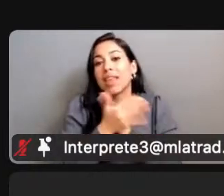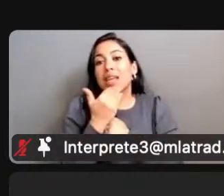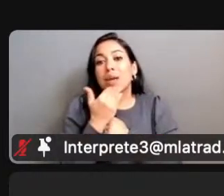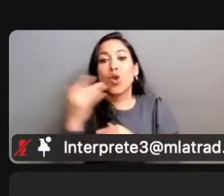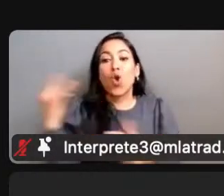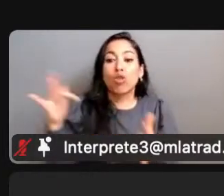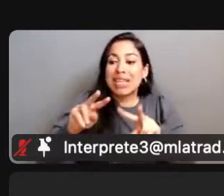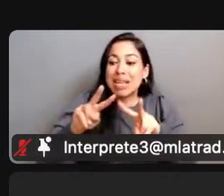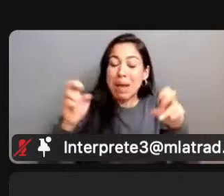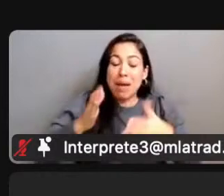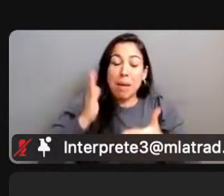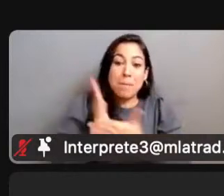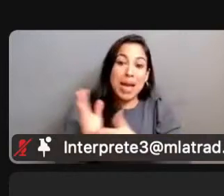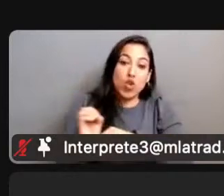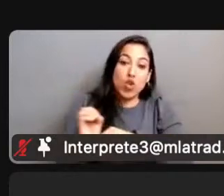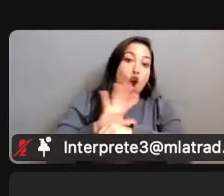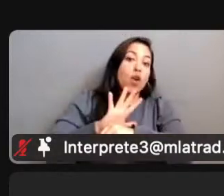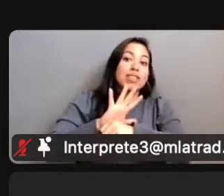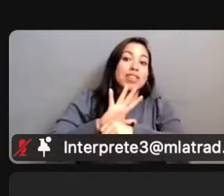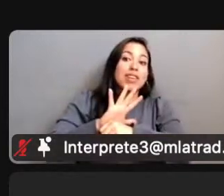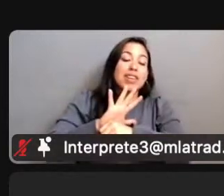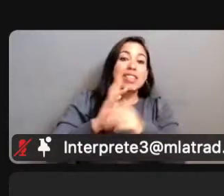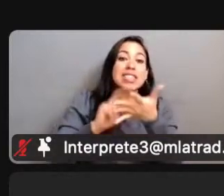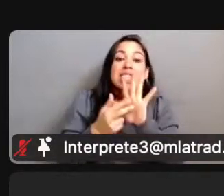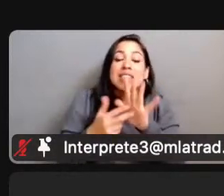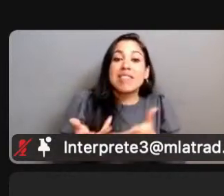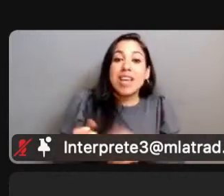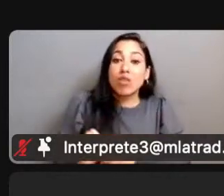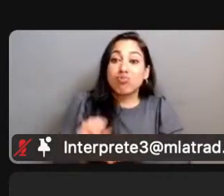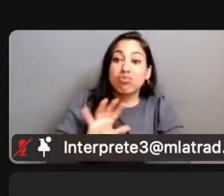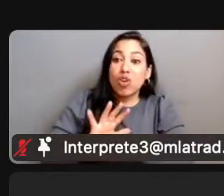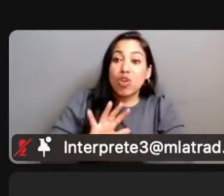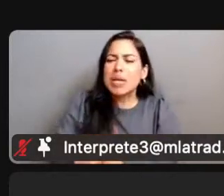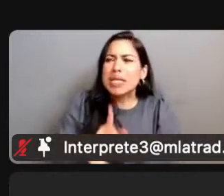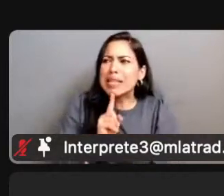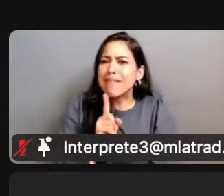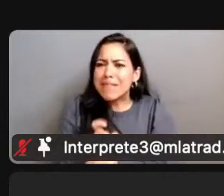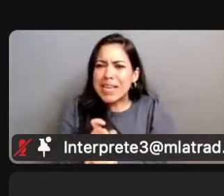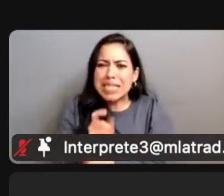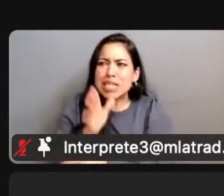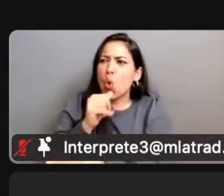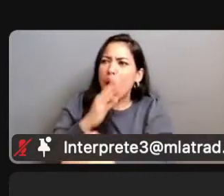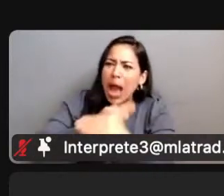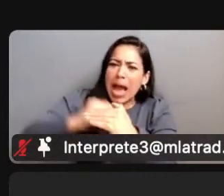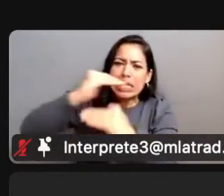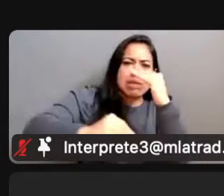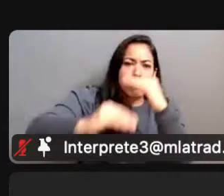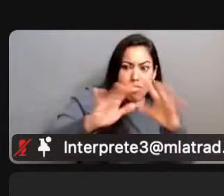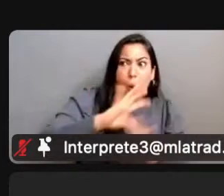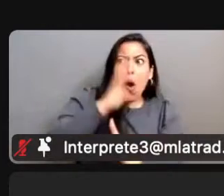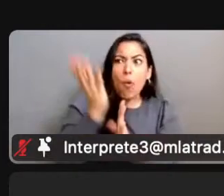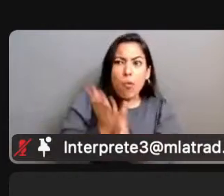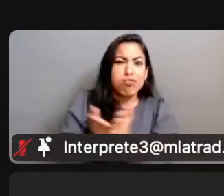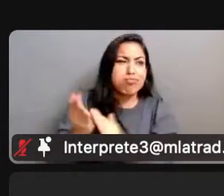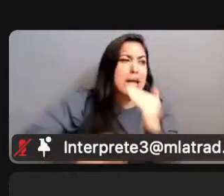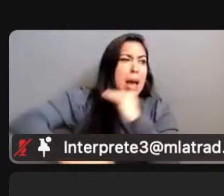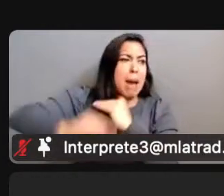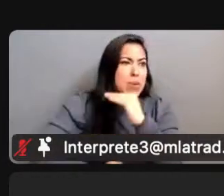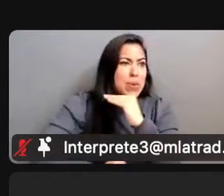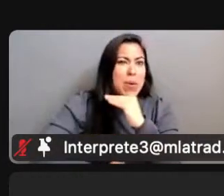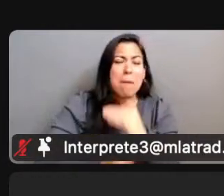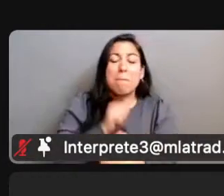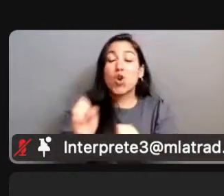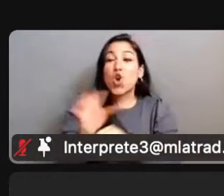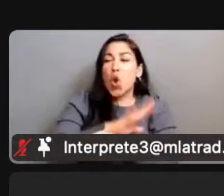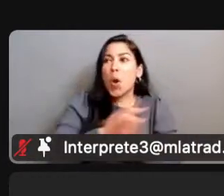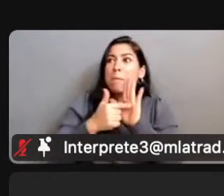that the arrival of pandemic not only put on relief the inequalities that are existing, but